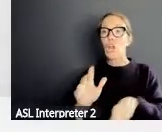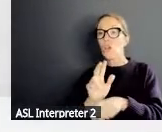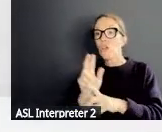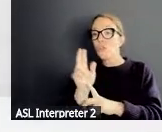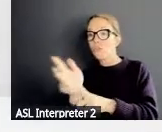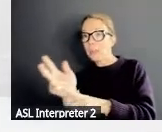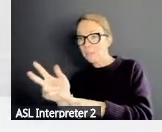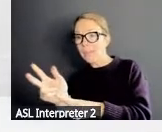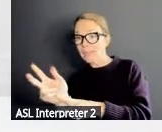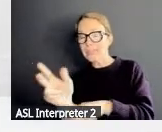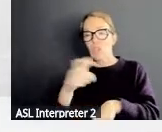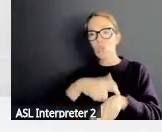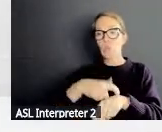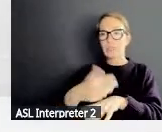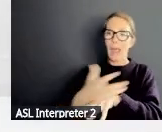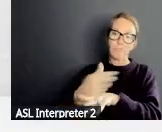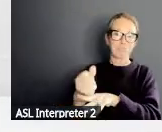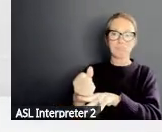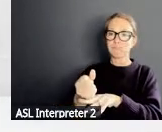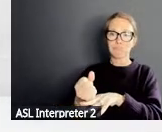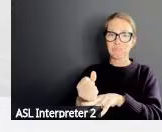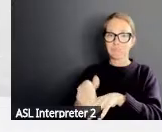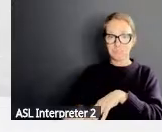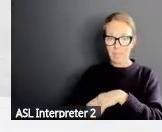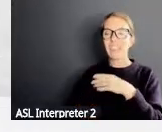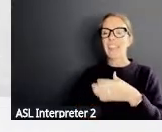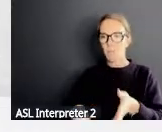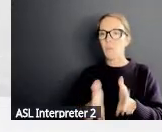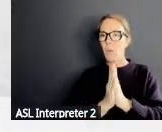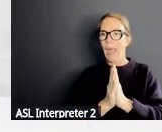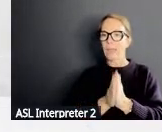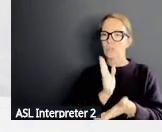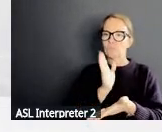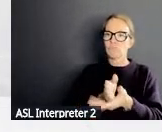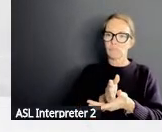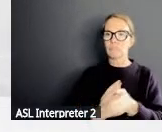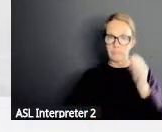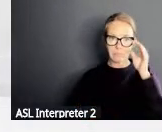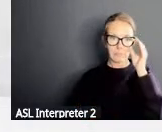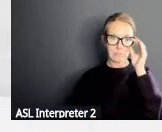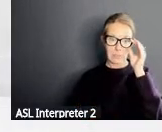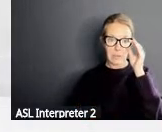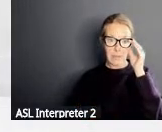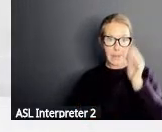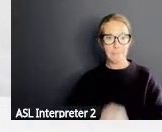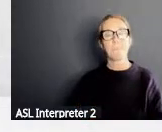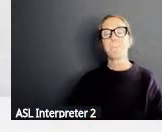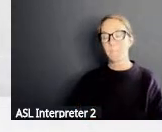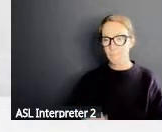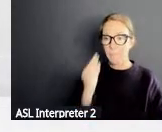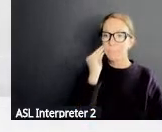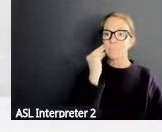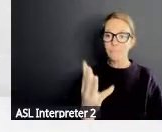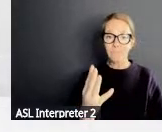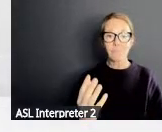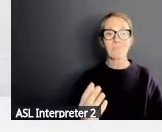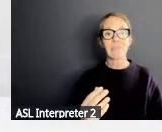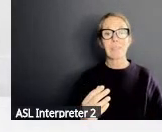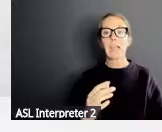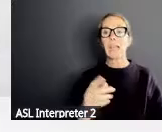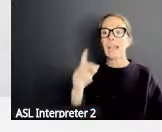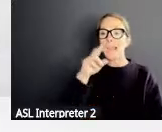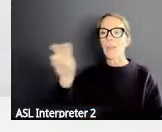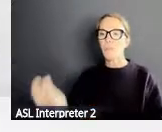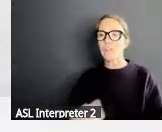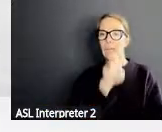mark, your time will expire and you will be asked to conclude your remarks. Please note that promoting speakers takes a moment,